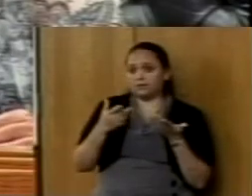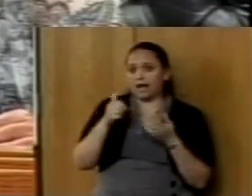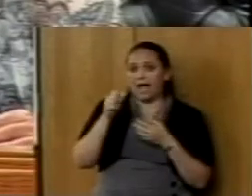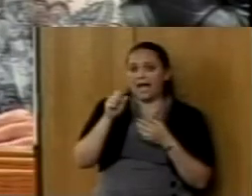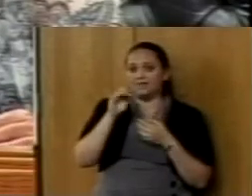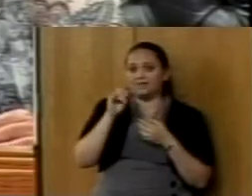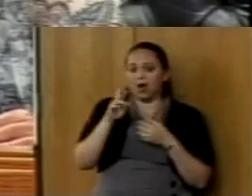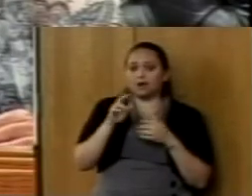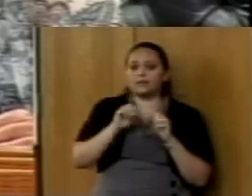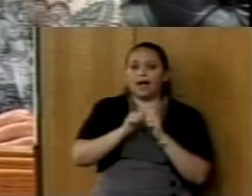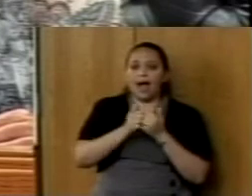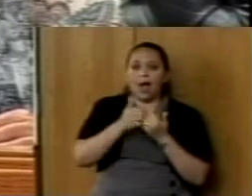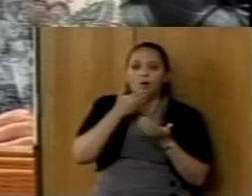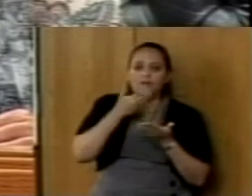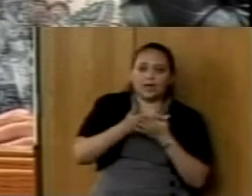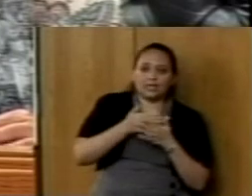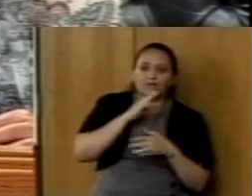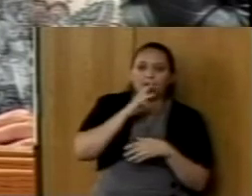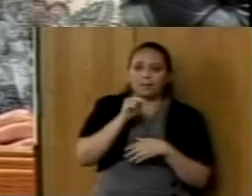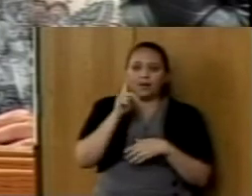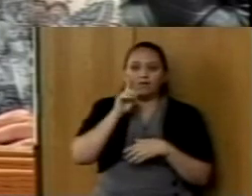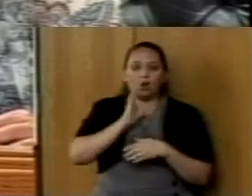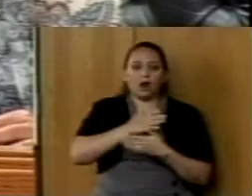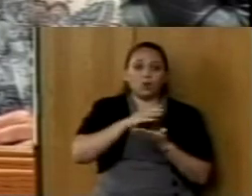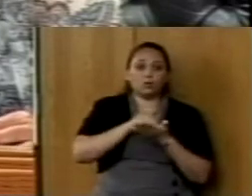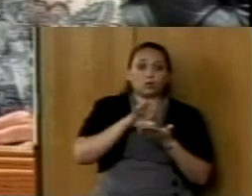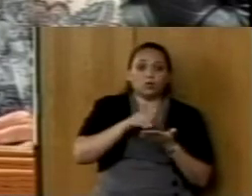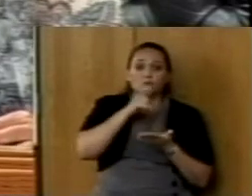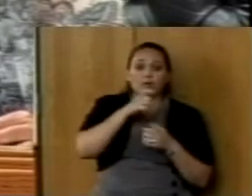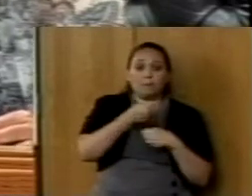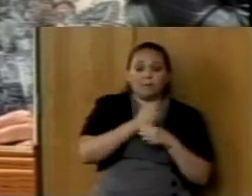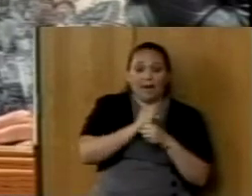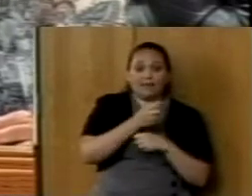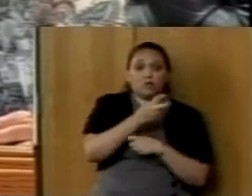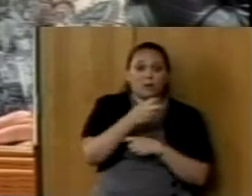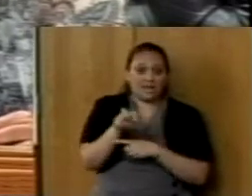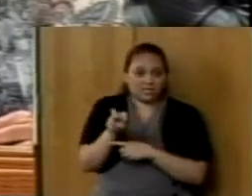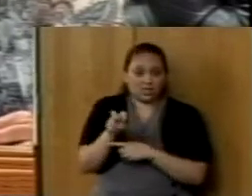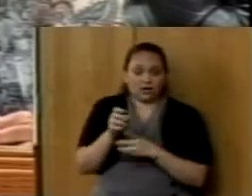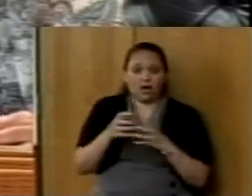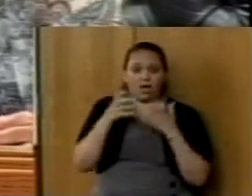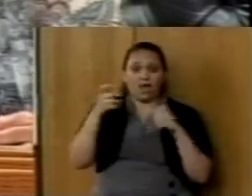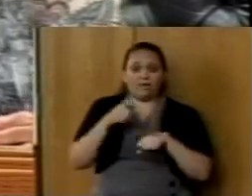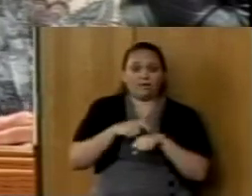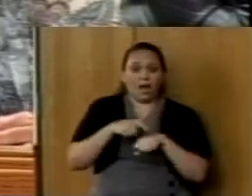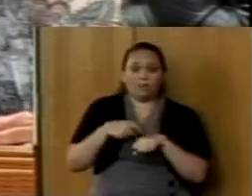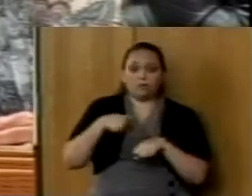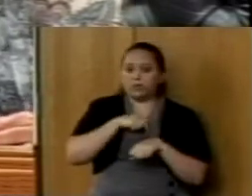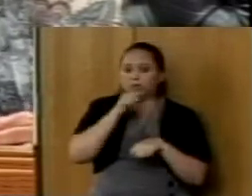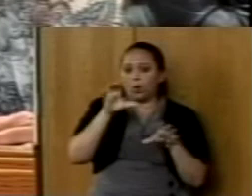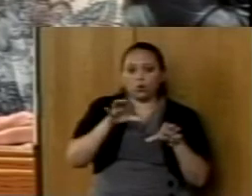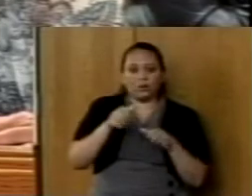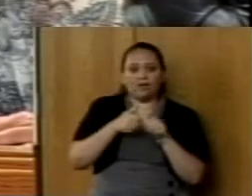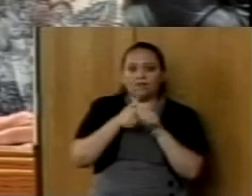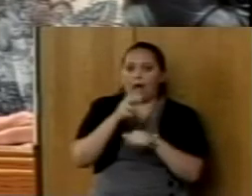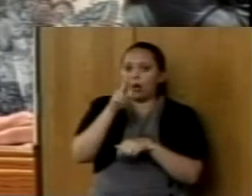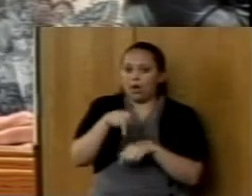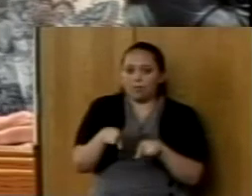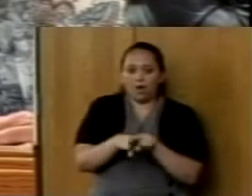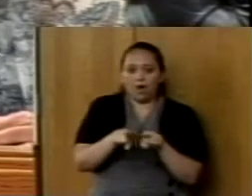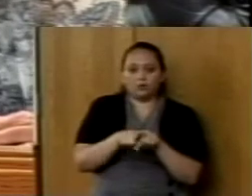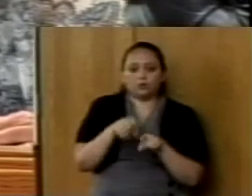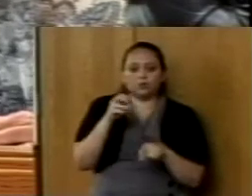how effective has it been for our students who really have made the transition? A lot of times we don't do the follow-up also. So